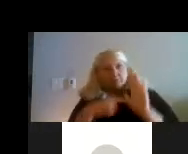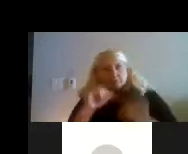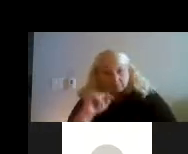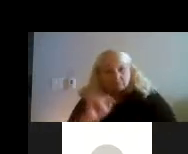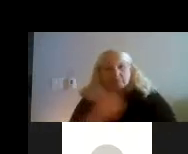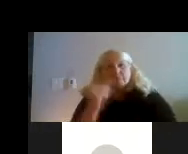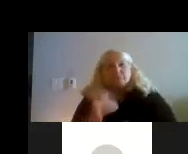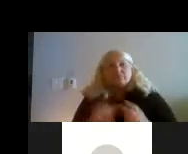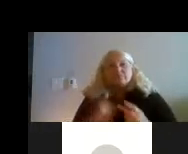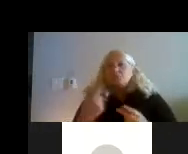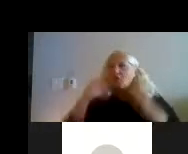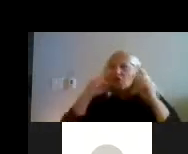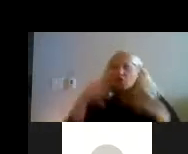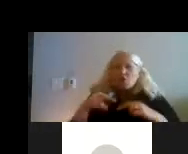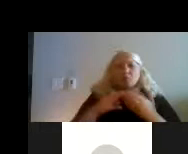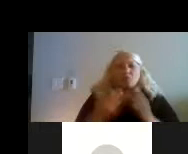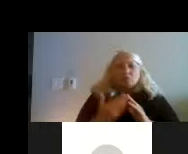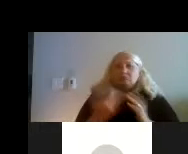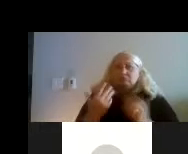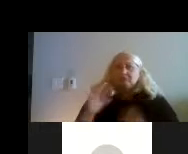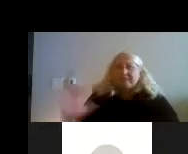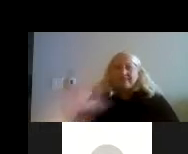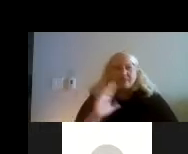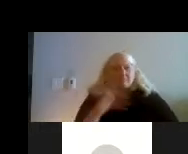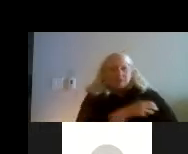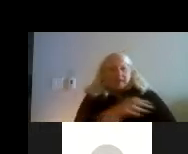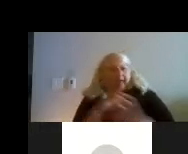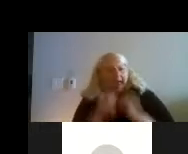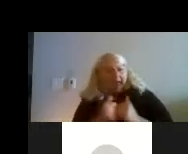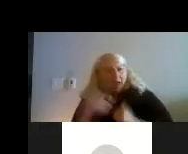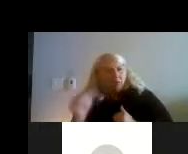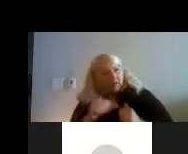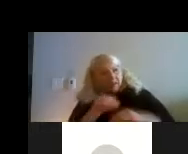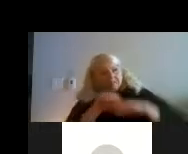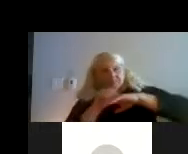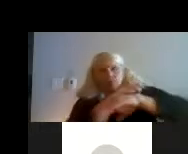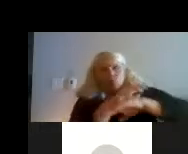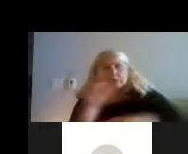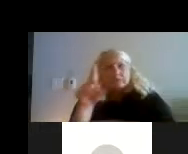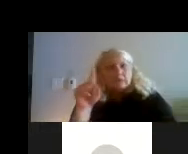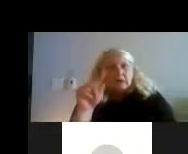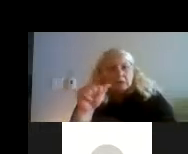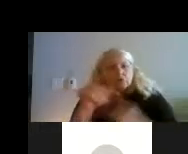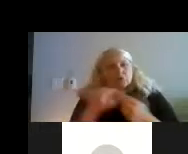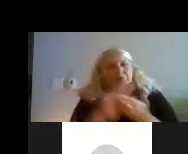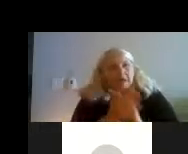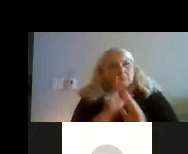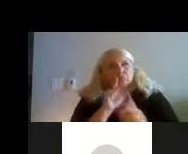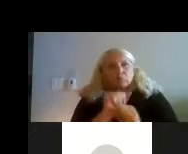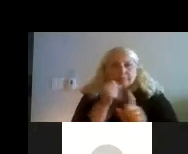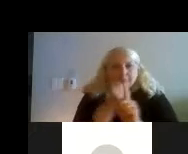voices can influence this data and the use of this data to be transformed into real change, and